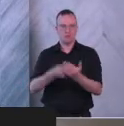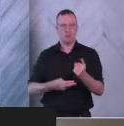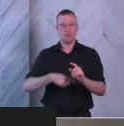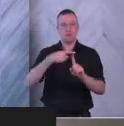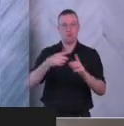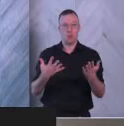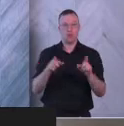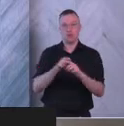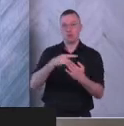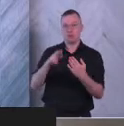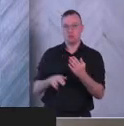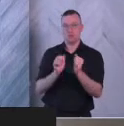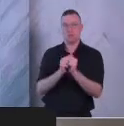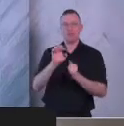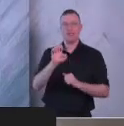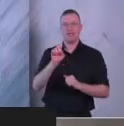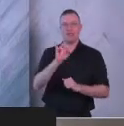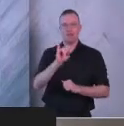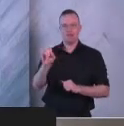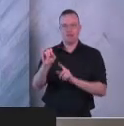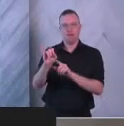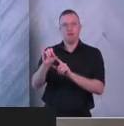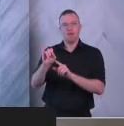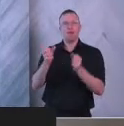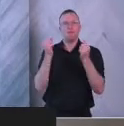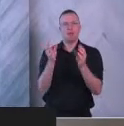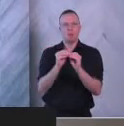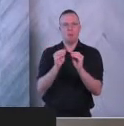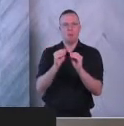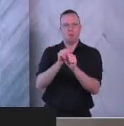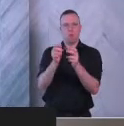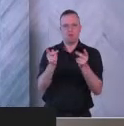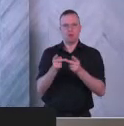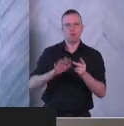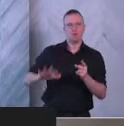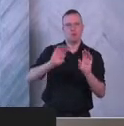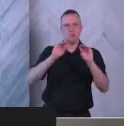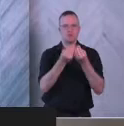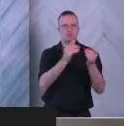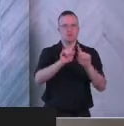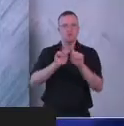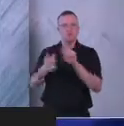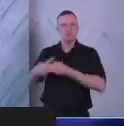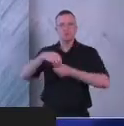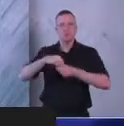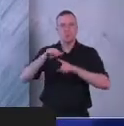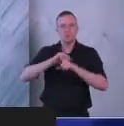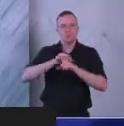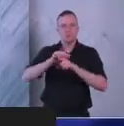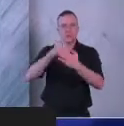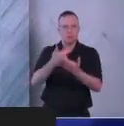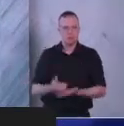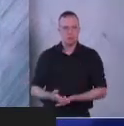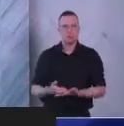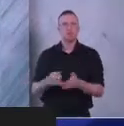as a result of the EDII, there are many more workplaces and organizations that are including the training and resources